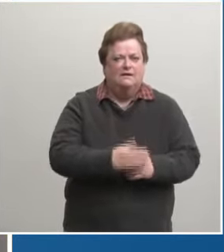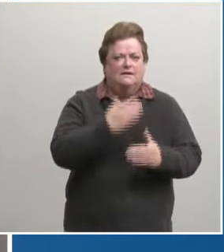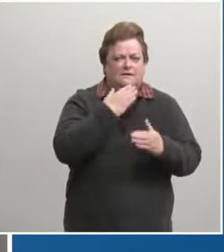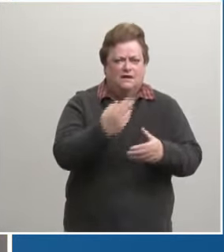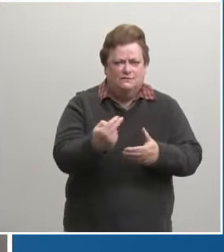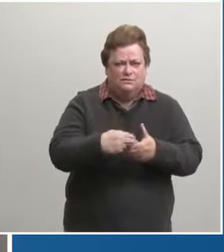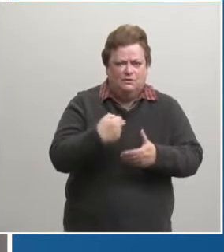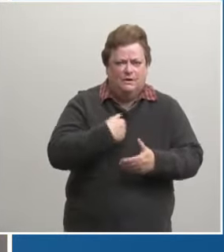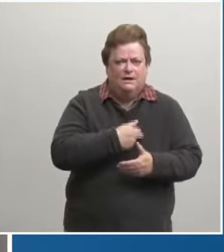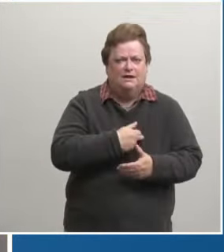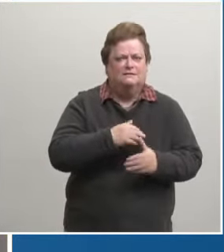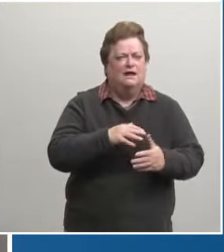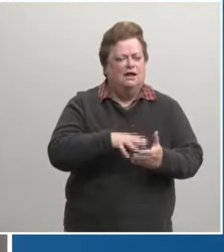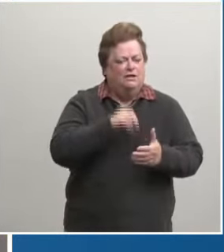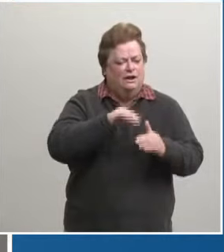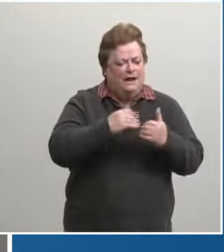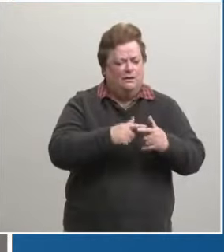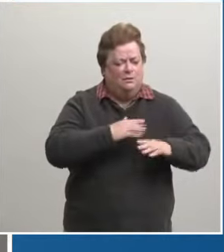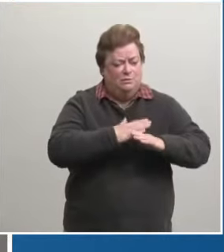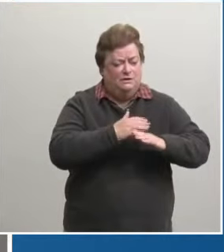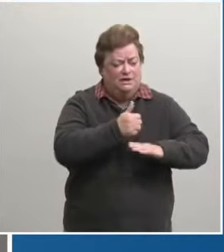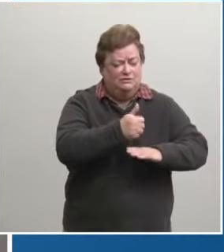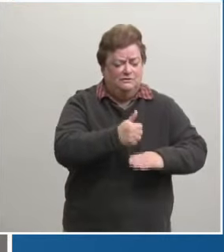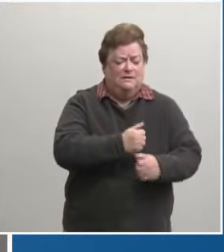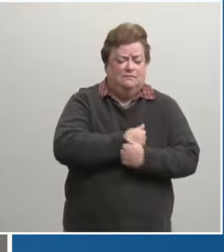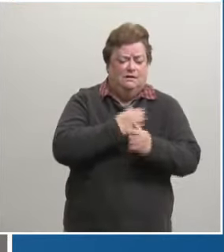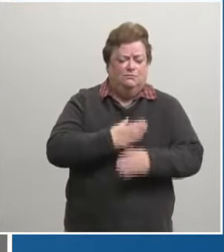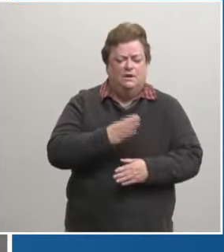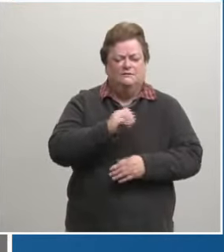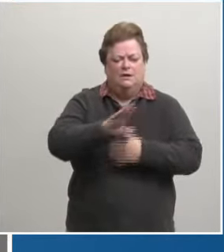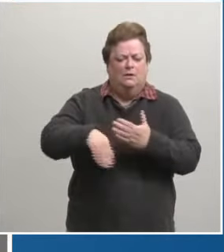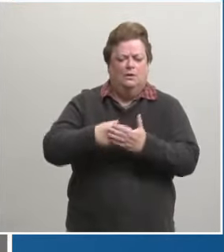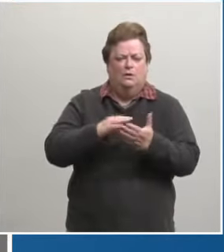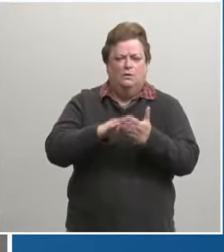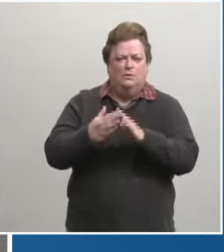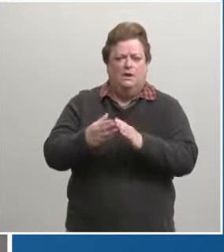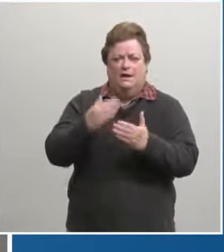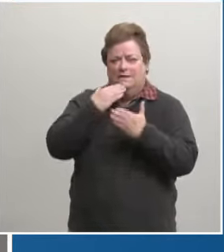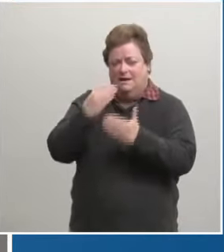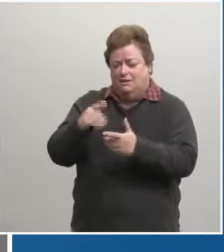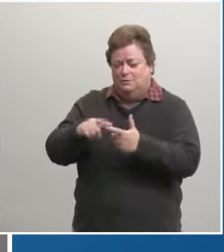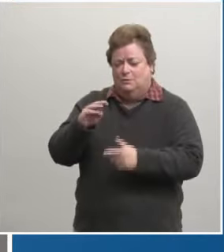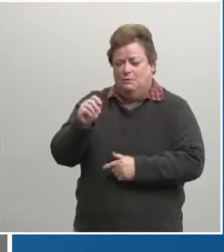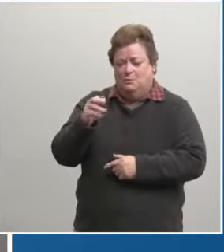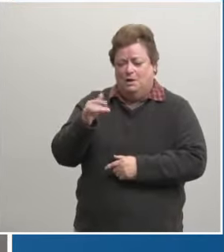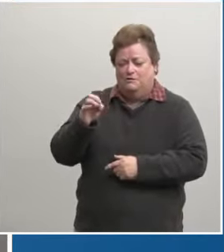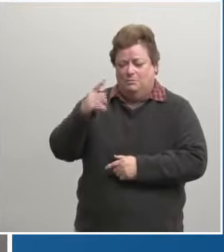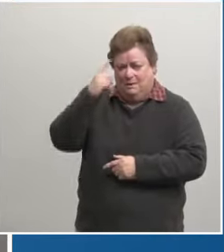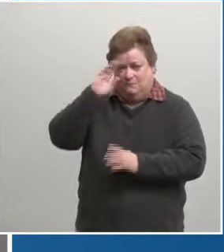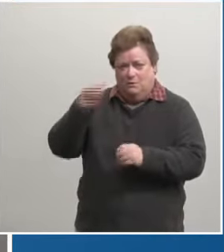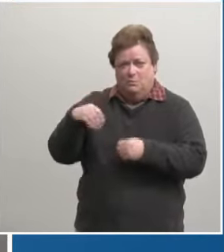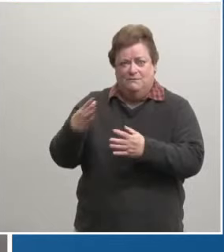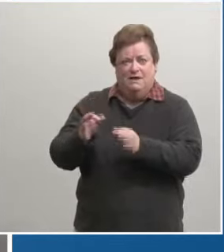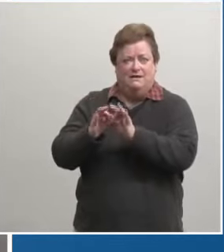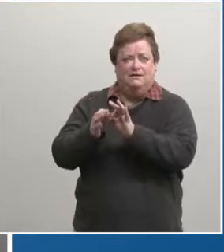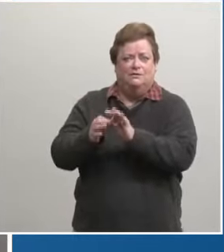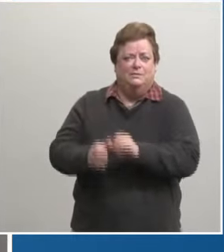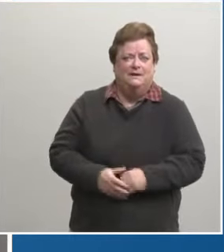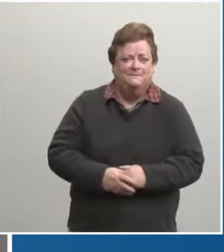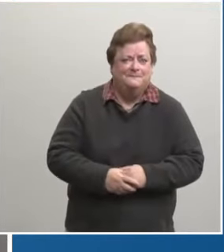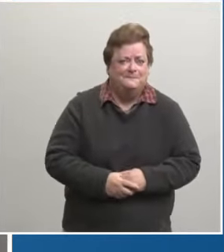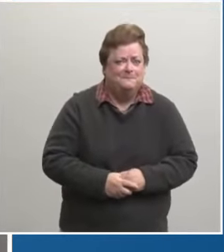learn more about how you can protect yourself, your loved ones, and our entire community. And thank you as well to Margie Prop for providing interpretation.